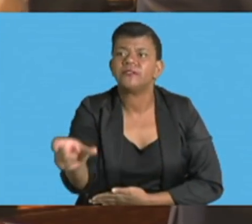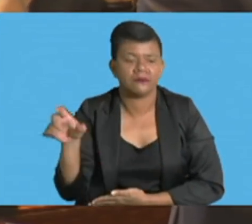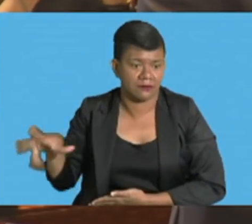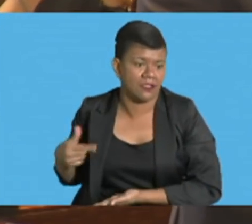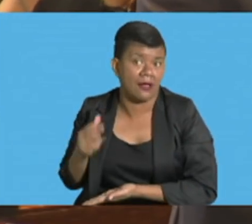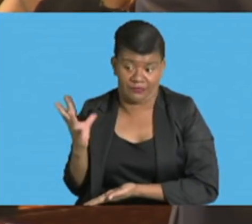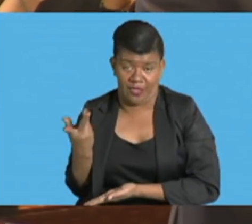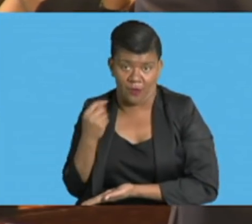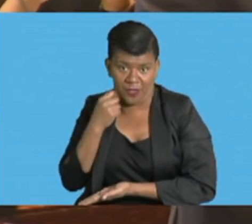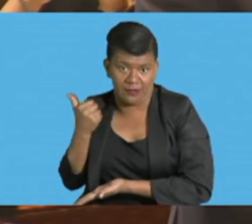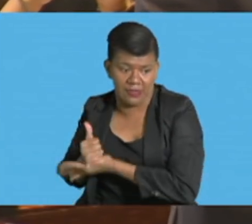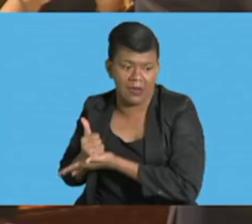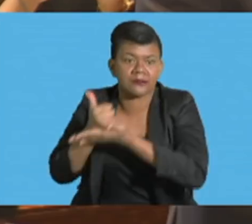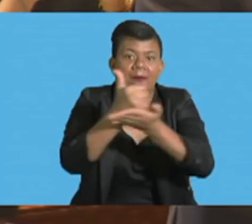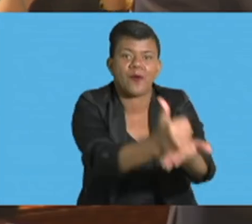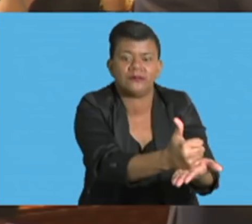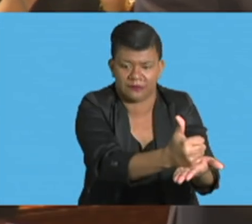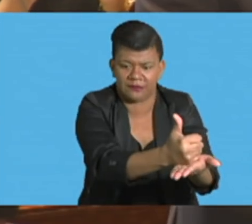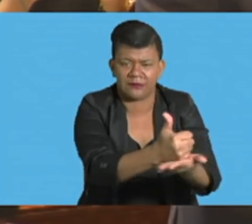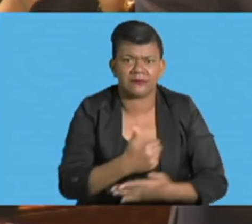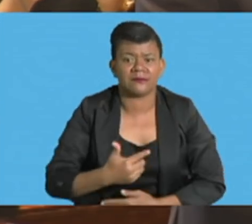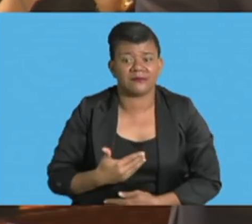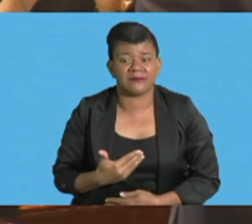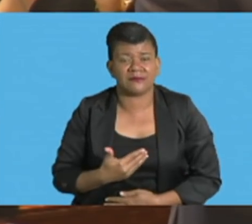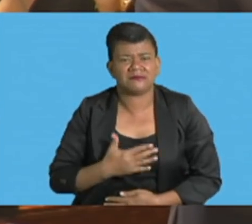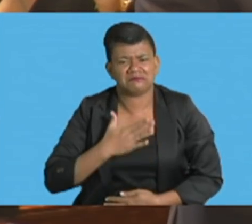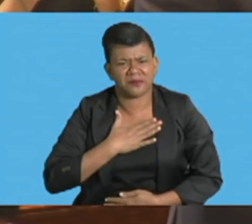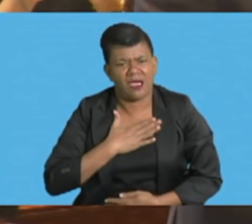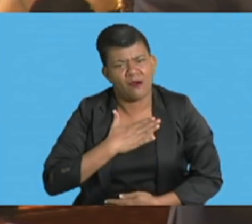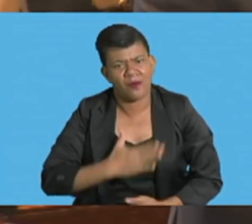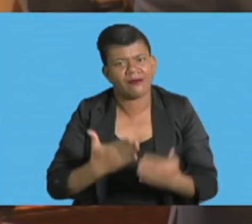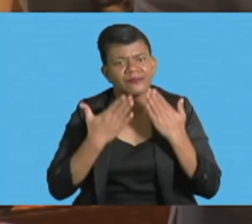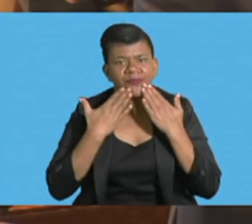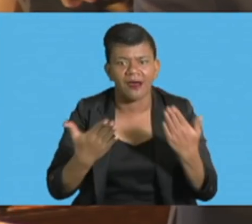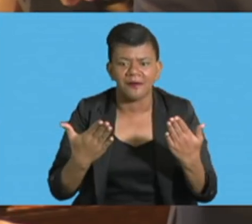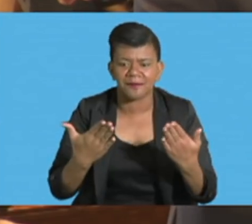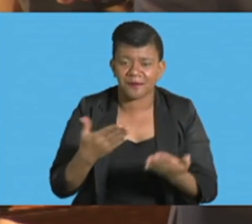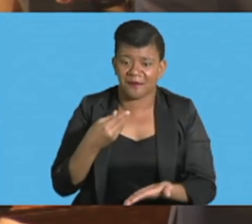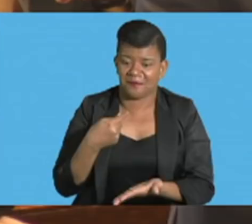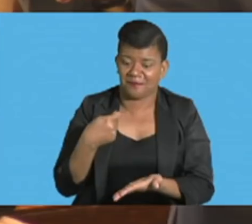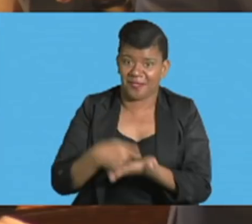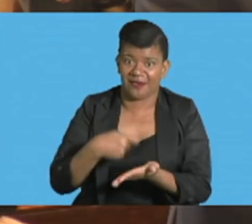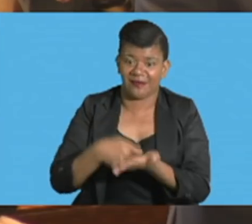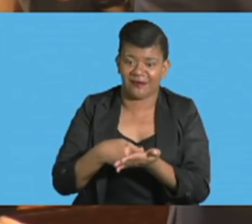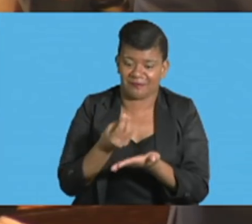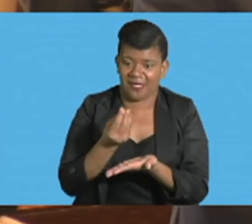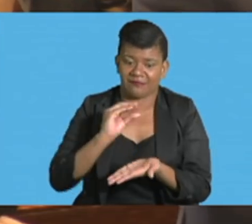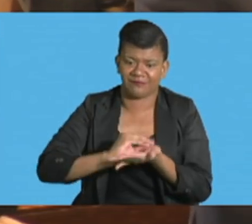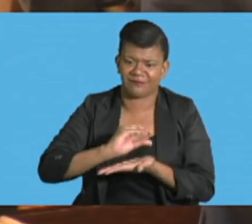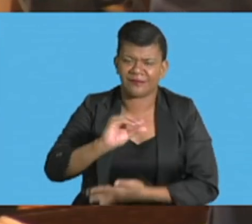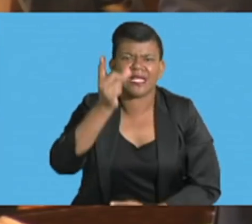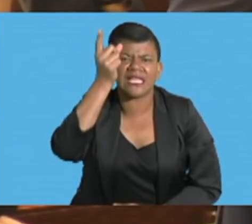Mr. Speaker, sir, I also wish to acknowledge the allocation made to the Ministry of iTaukei Affairs. Over the next year, the ministry will do more or